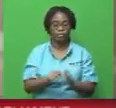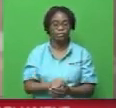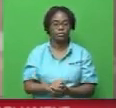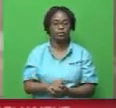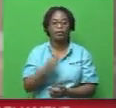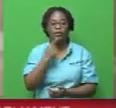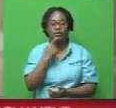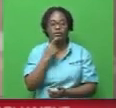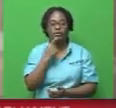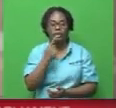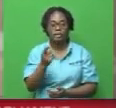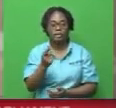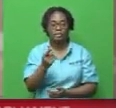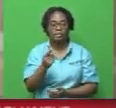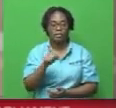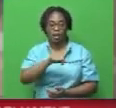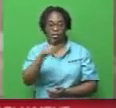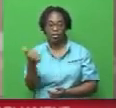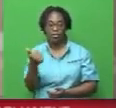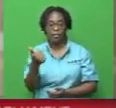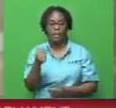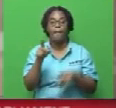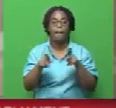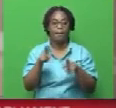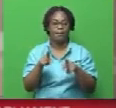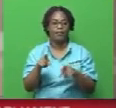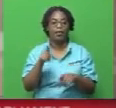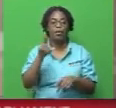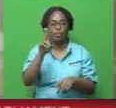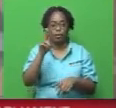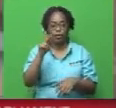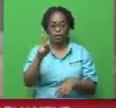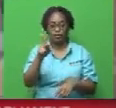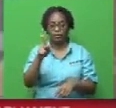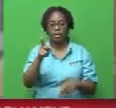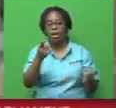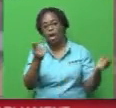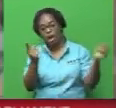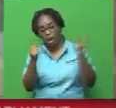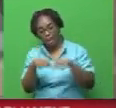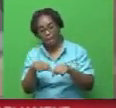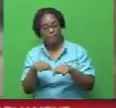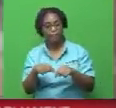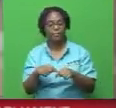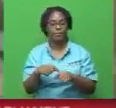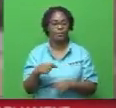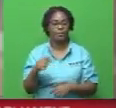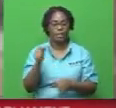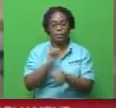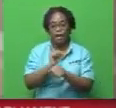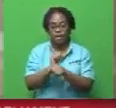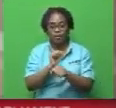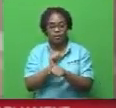like prosecution. But the people from the United Kingdom who are tasked with targeting high level, as they say, high level